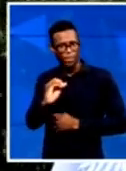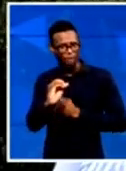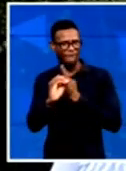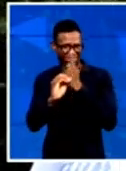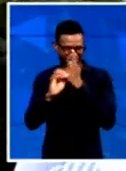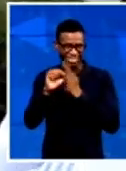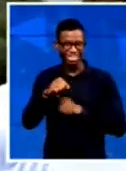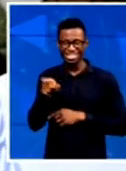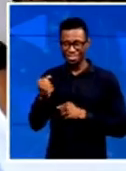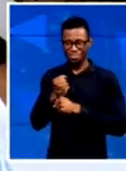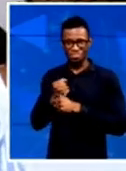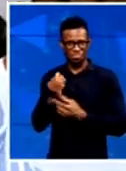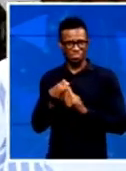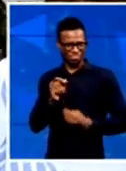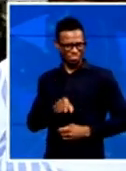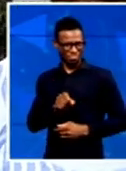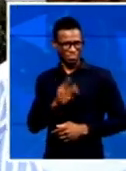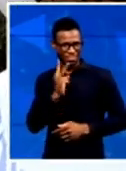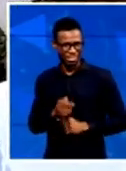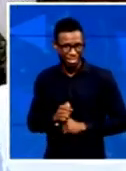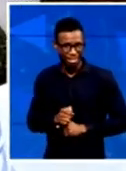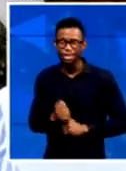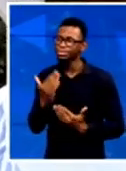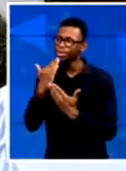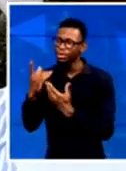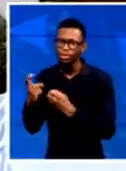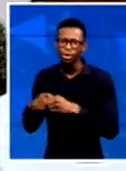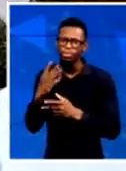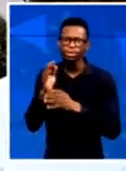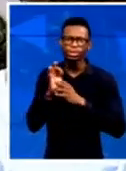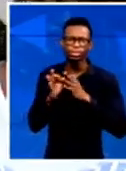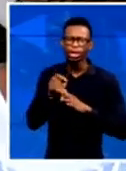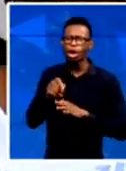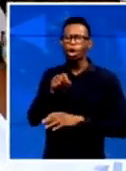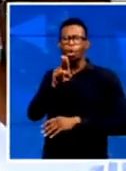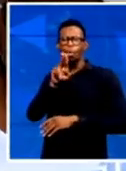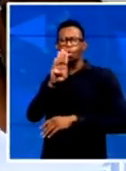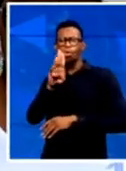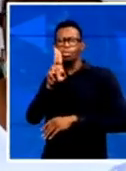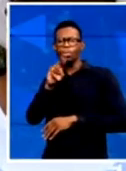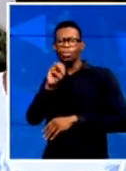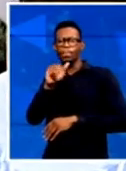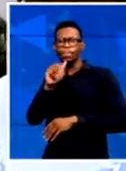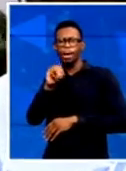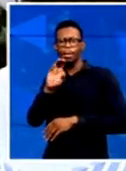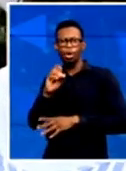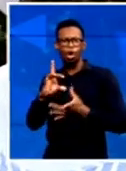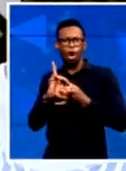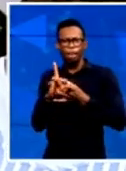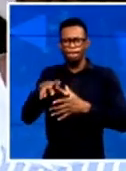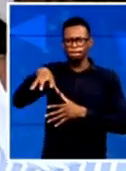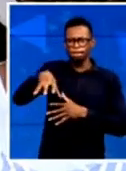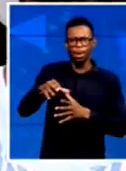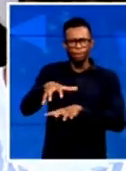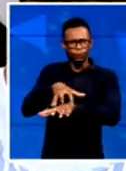very much for joining us. Tell us more about Ubumbano Homestead. How did it come about? Ubumbano Homestead it obviously came from